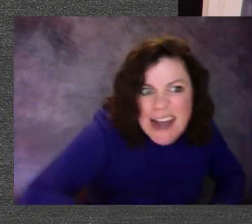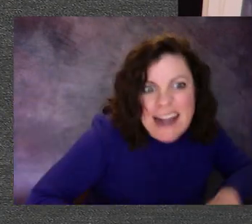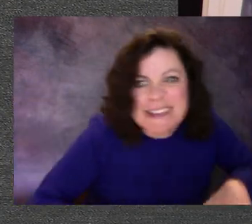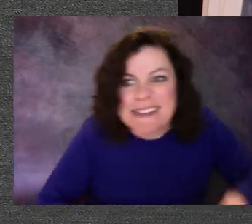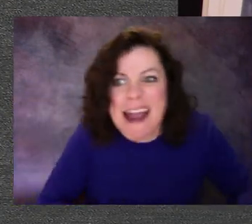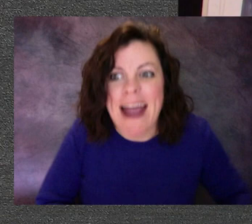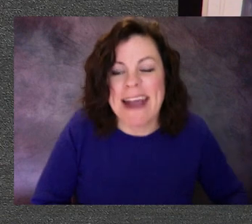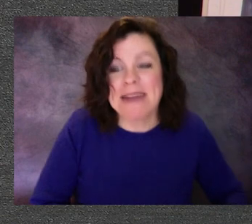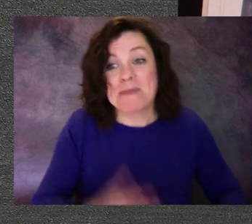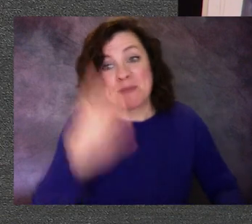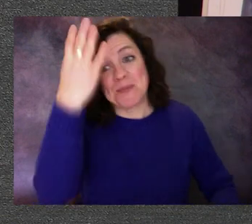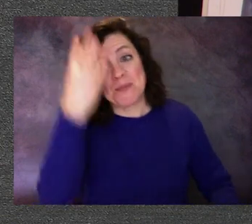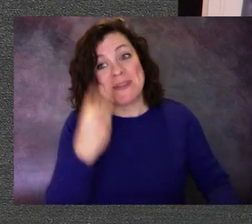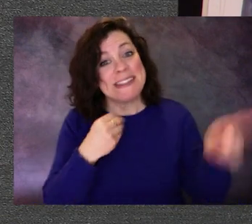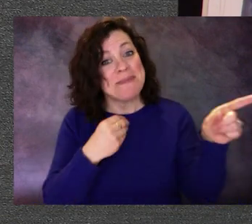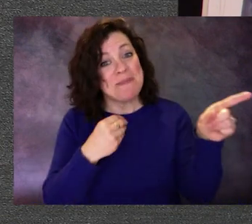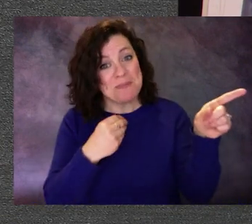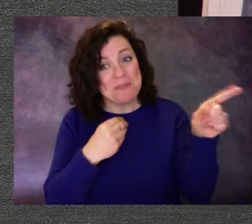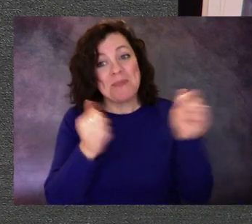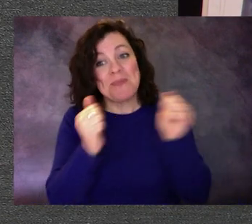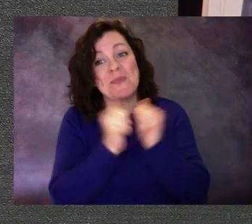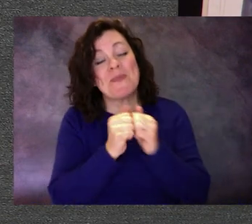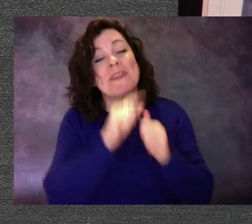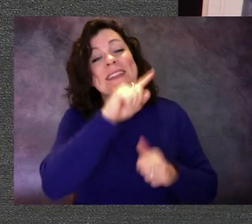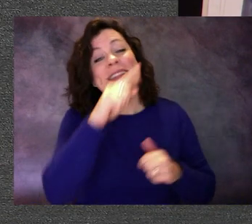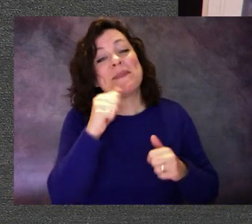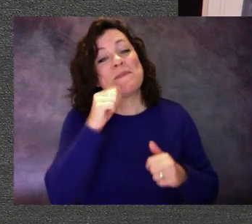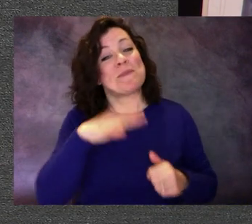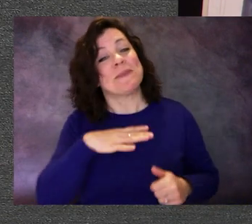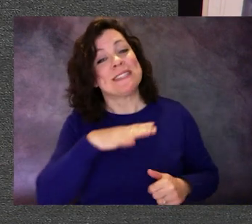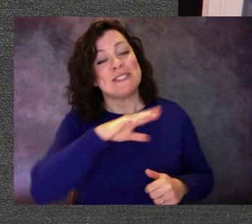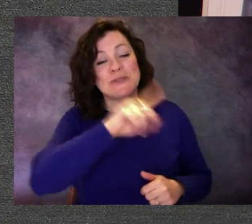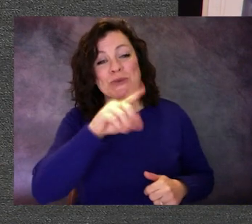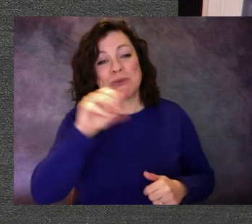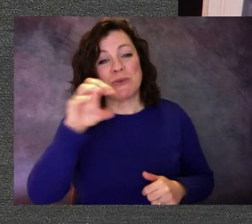Uh-oh. Looks like Mrs. Zookeeper's already sleeping.